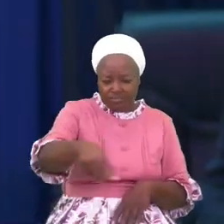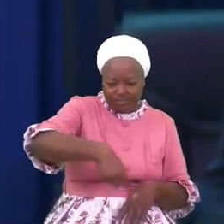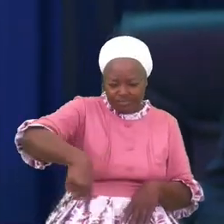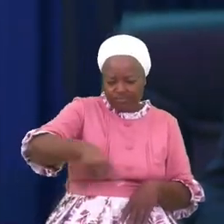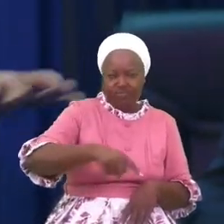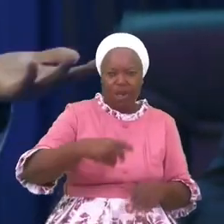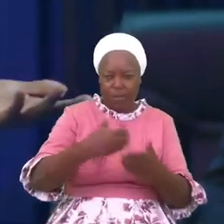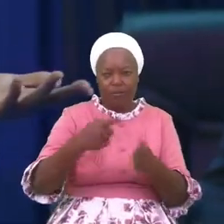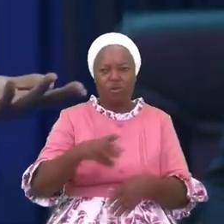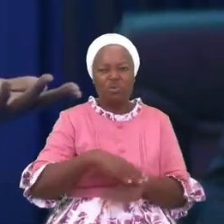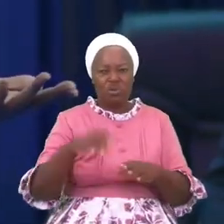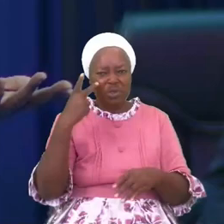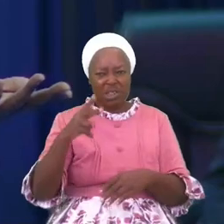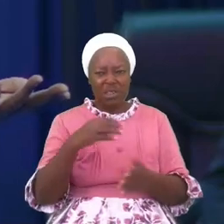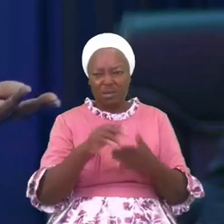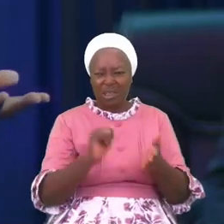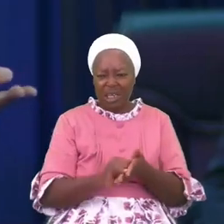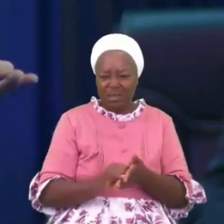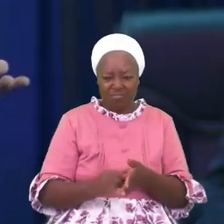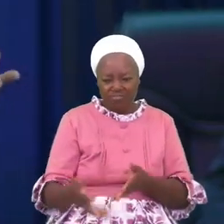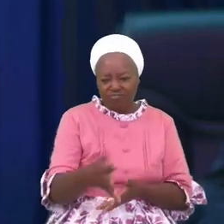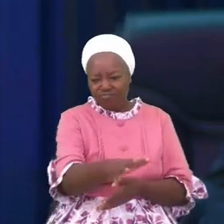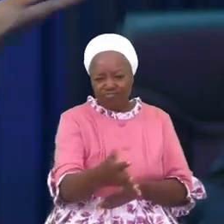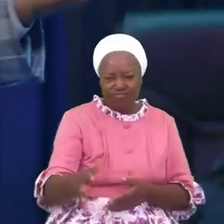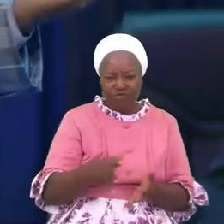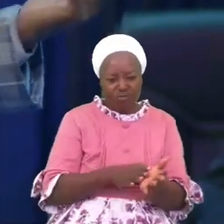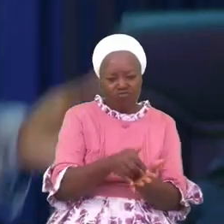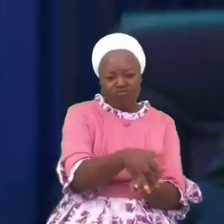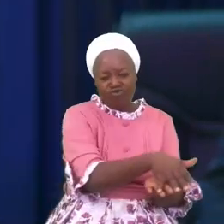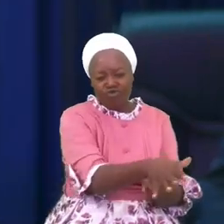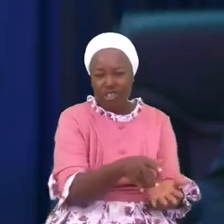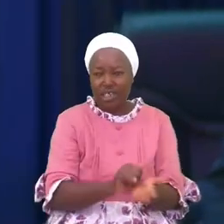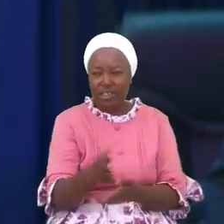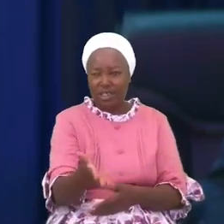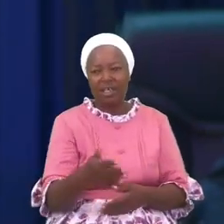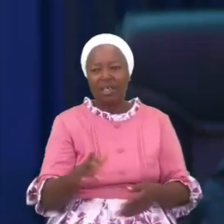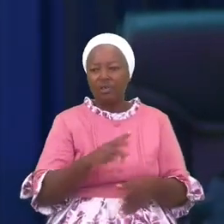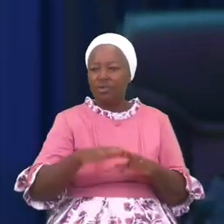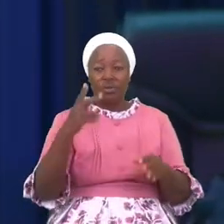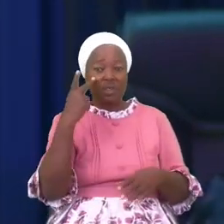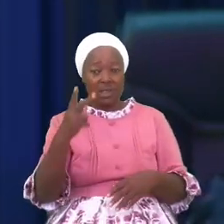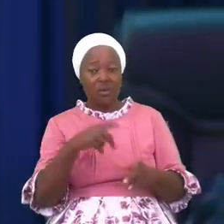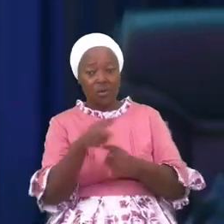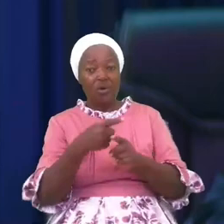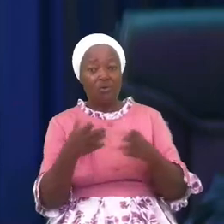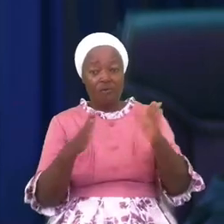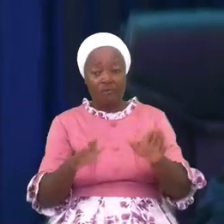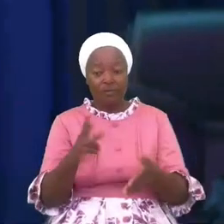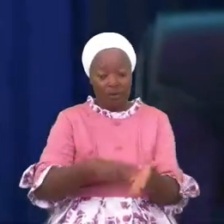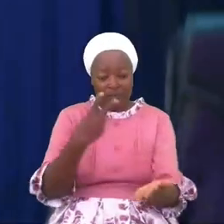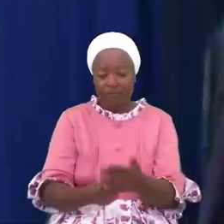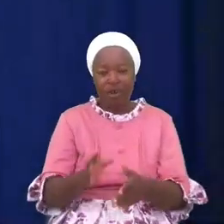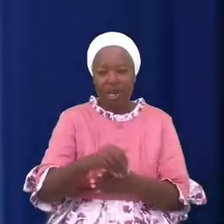the graded ground before you. You do not see where you fall and stumble and then break your bones and destroy your life.